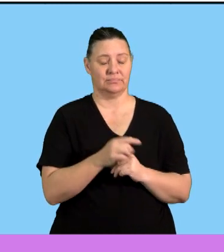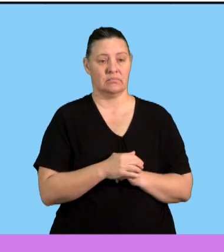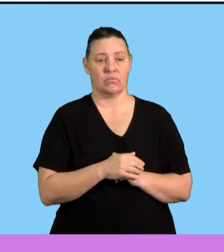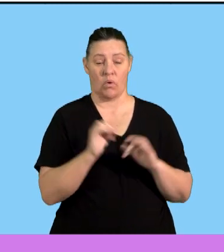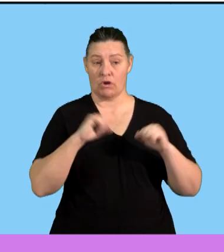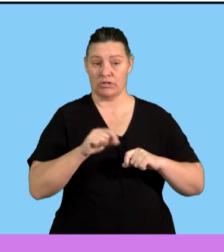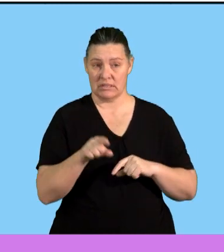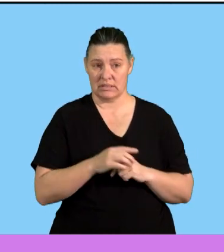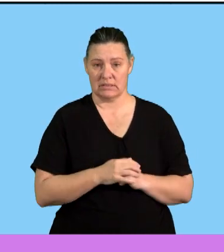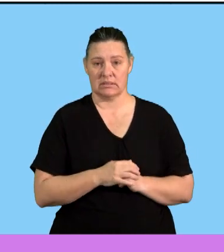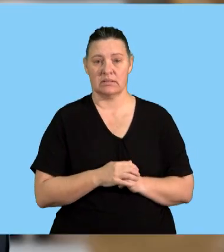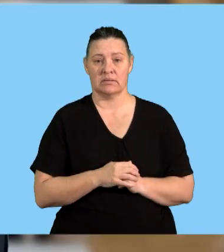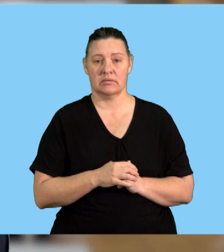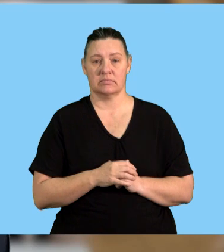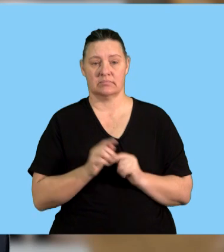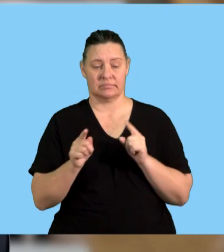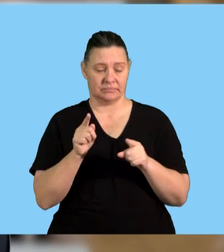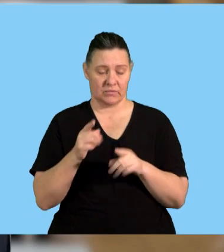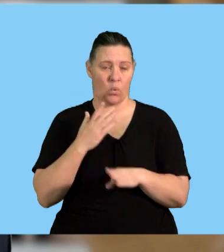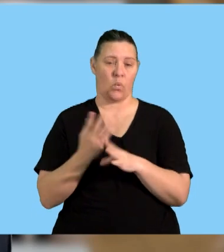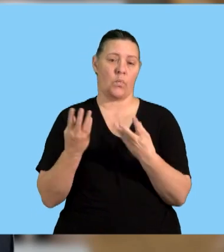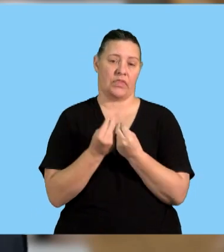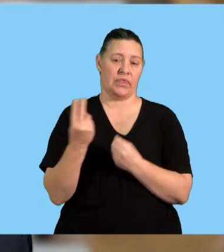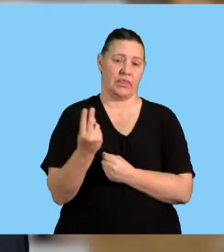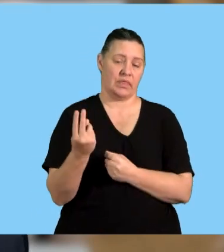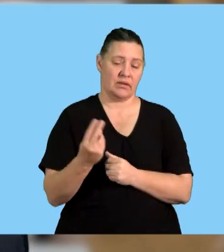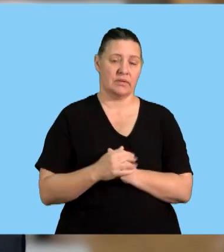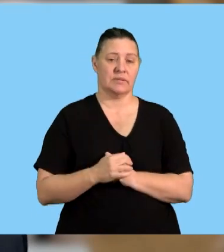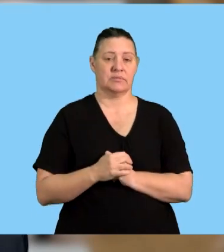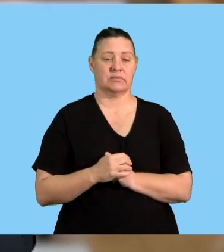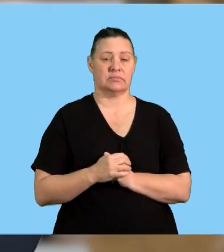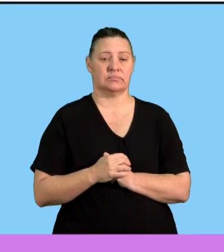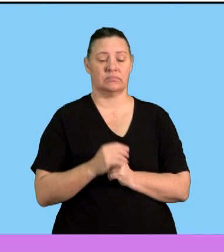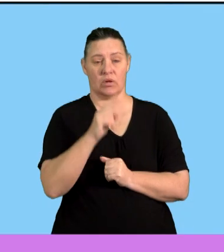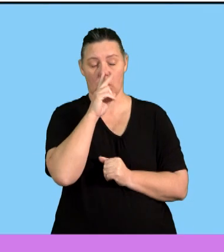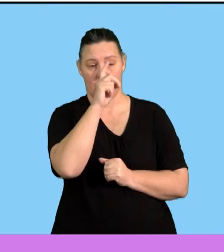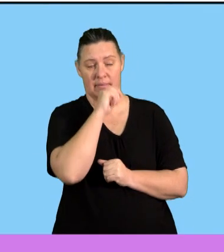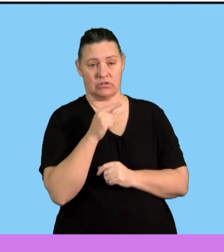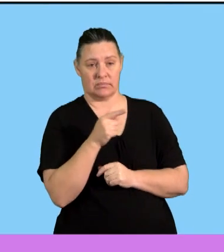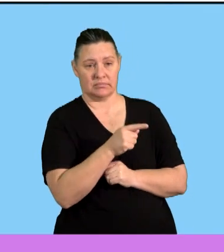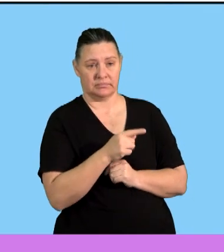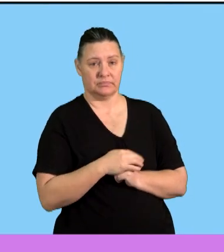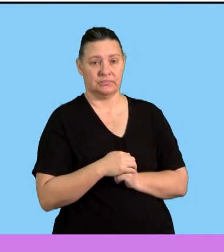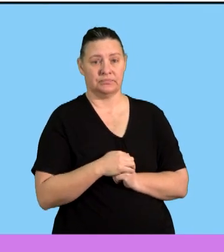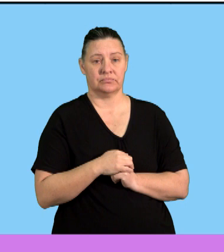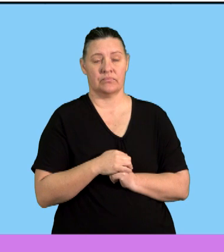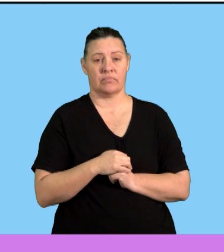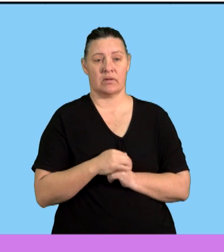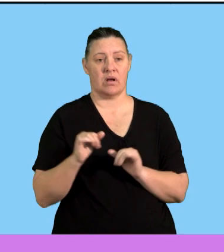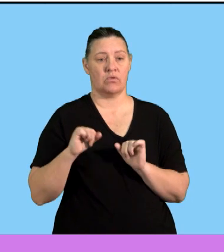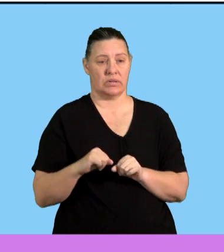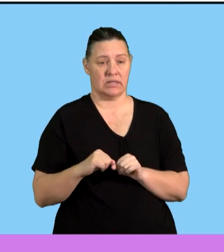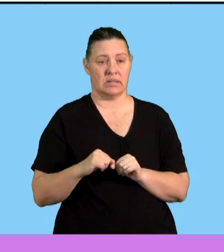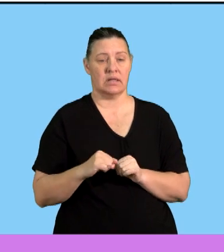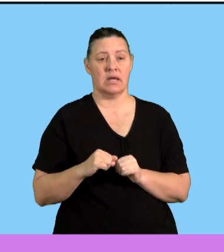agree. So that's the 2 items that I need to work with. Now looking at the diagram, I'm sure you'll agree that will